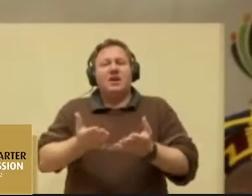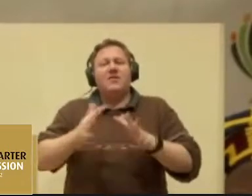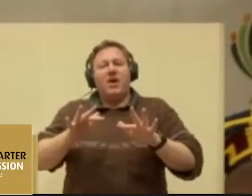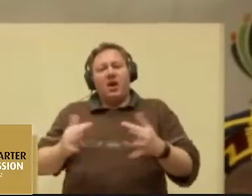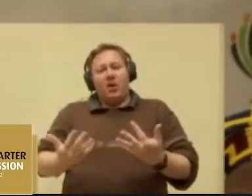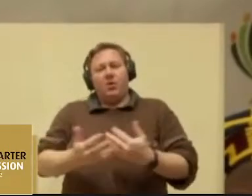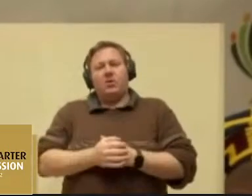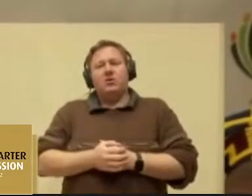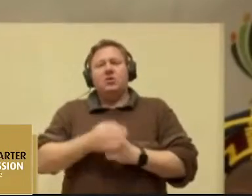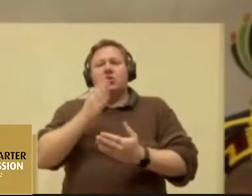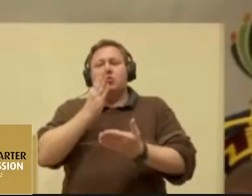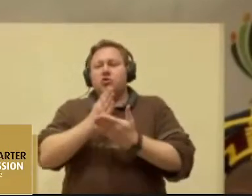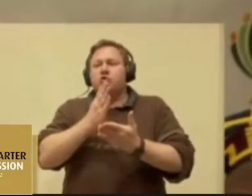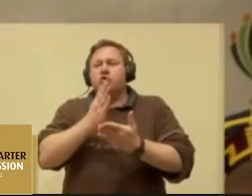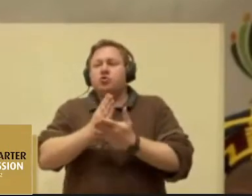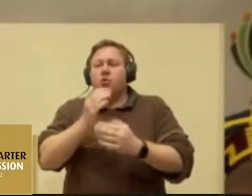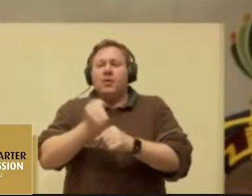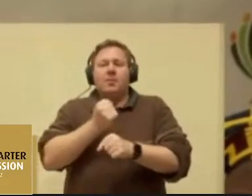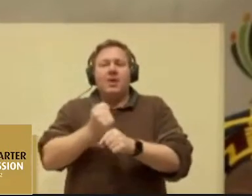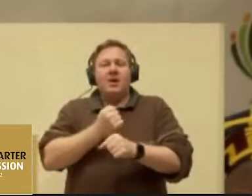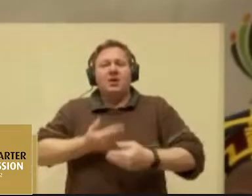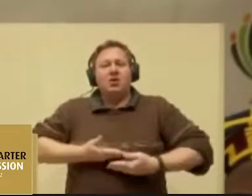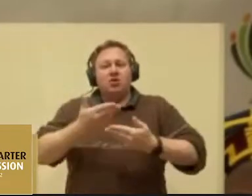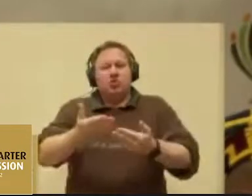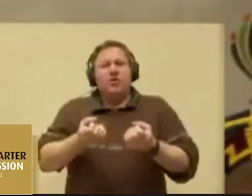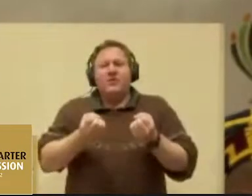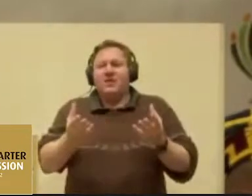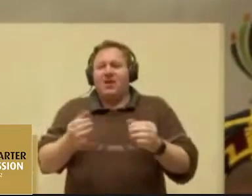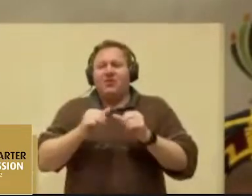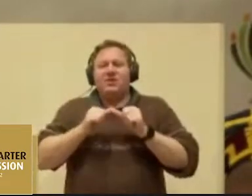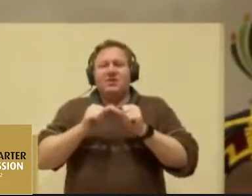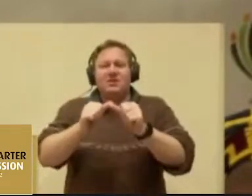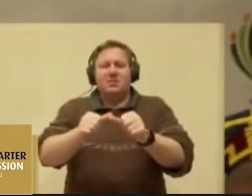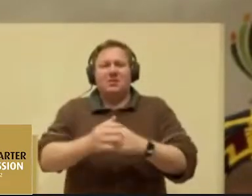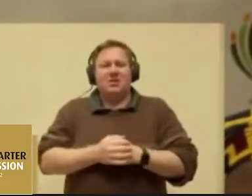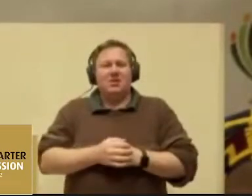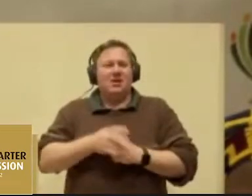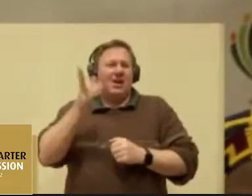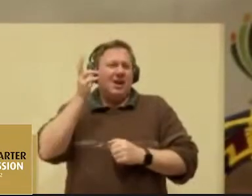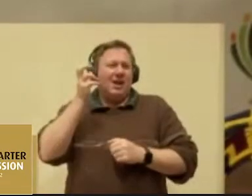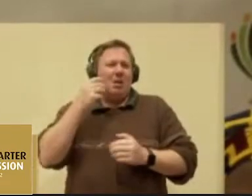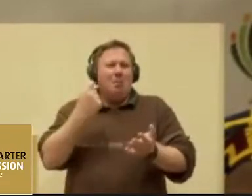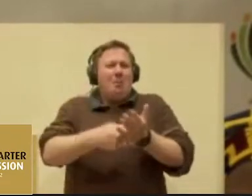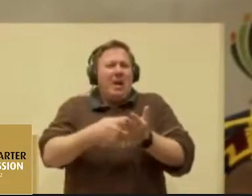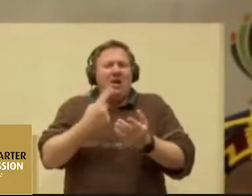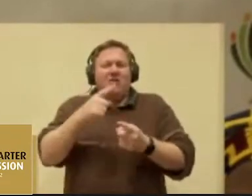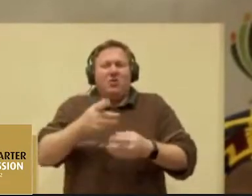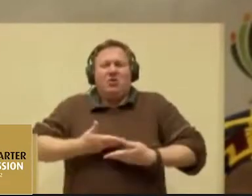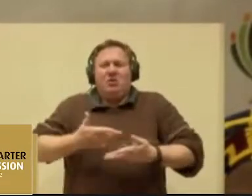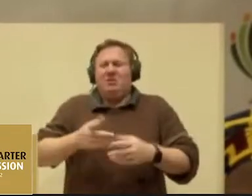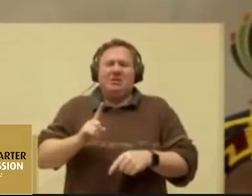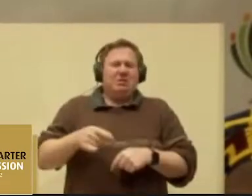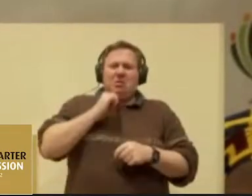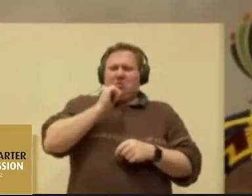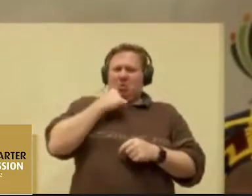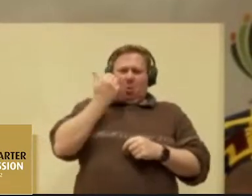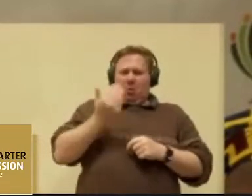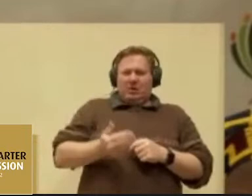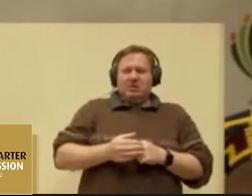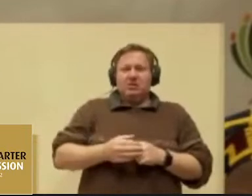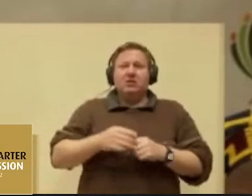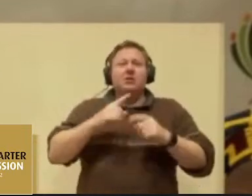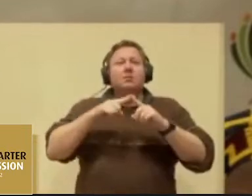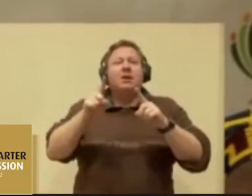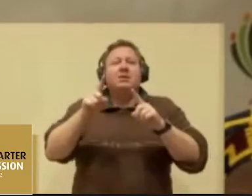ensure sustainable service delivery people doesn't want to hear it that they must pay for services but we need to to discuss that